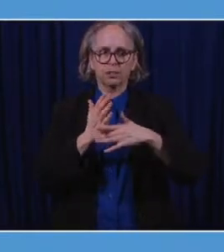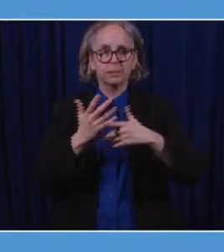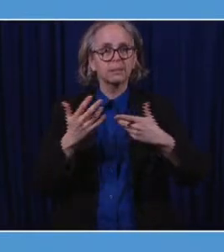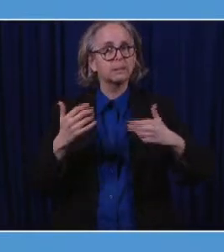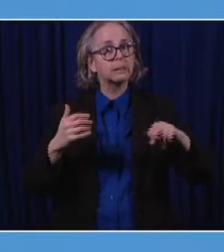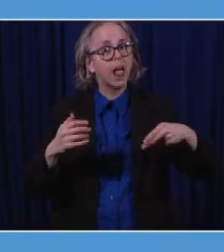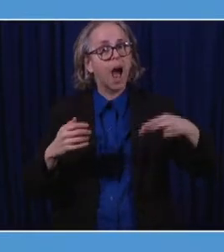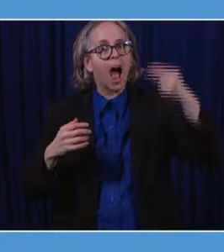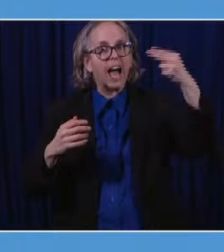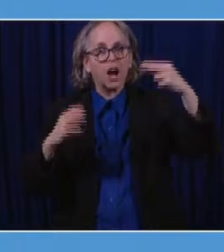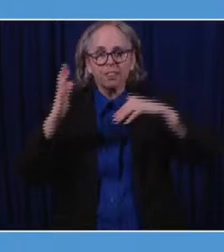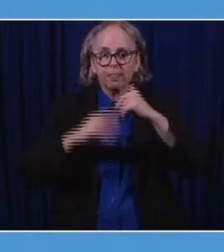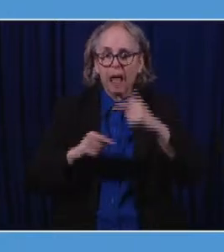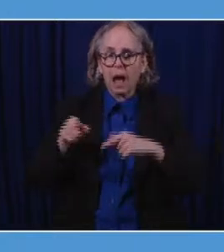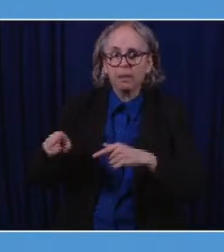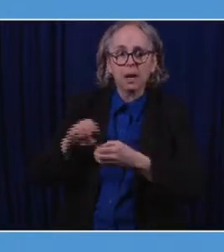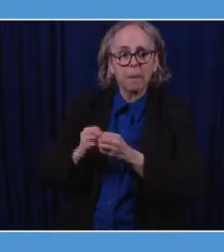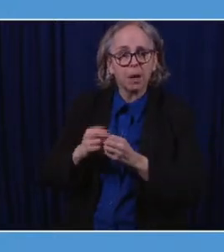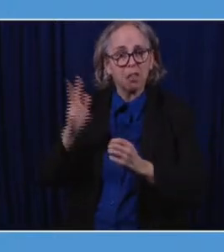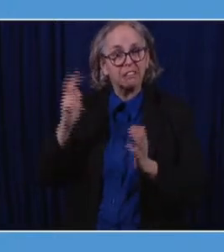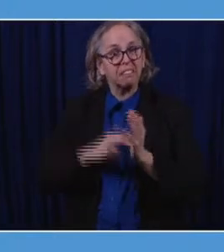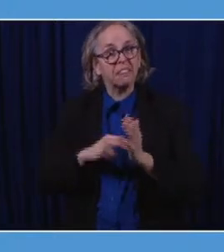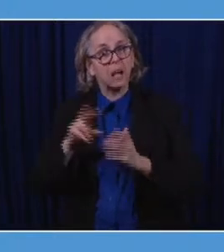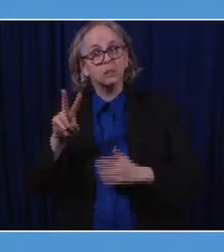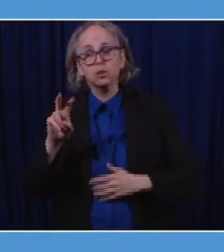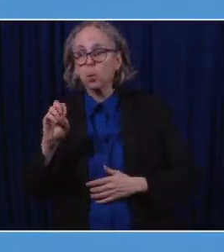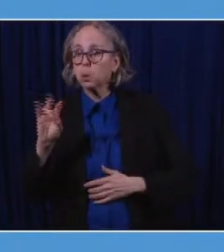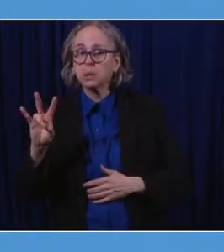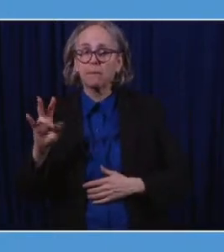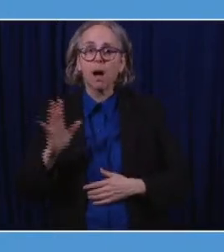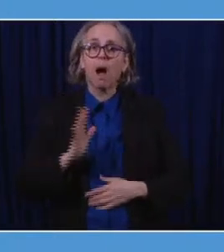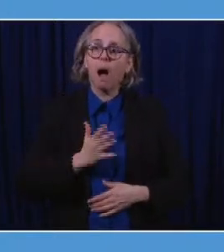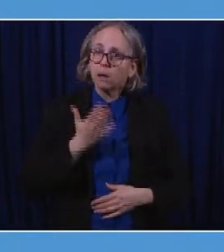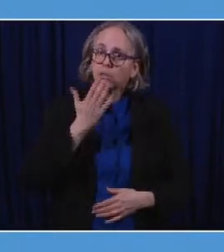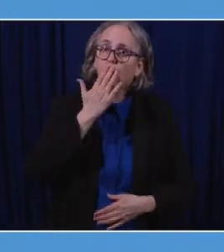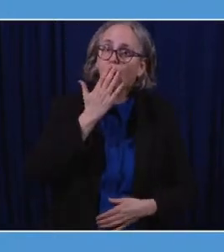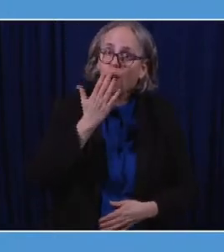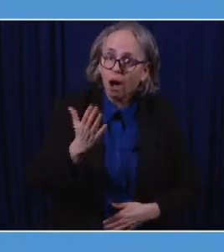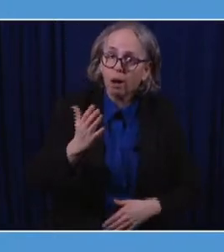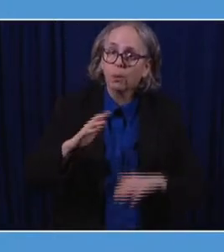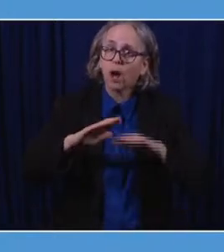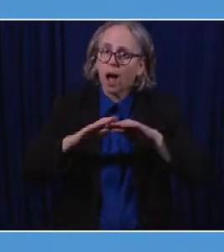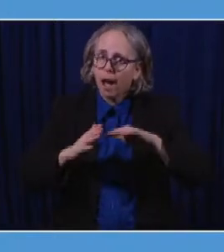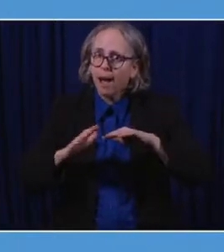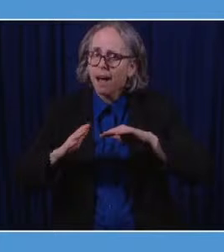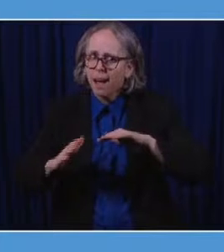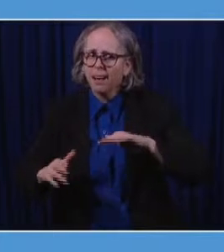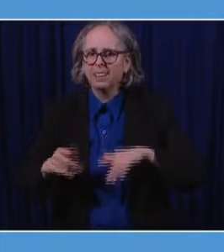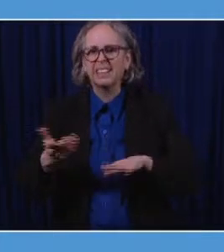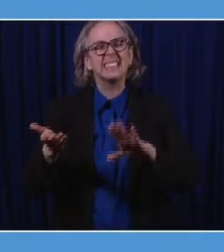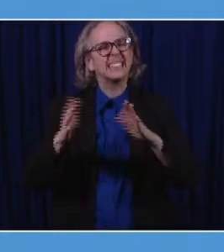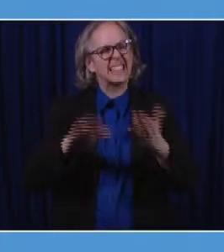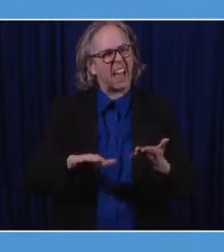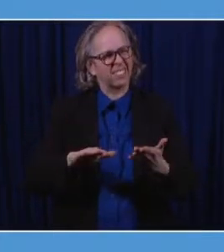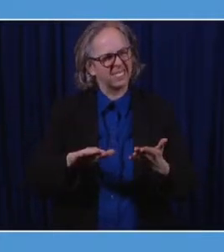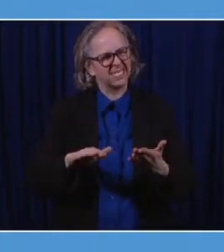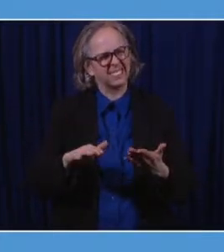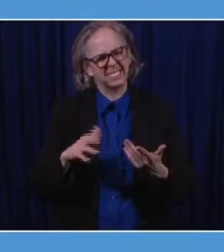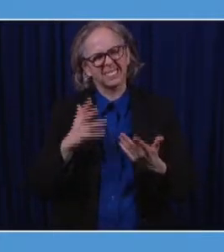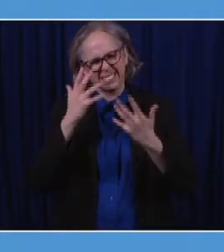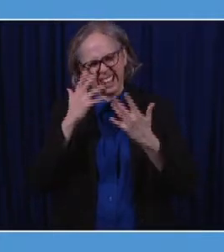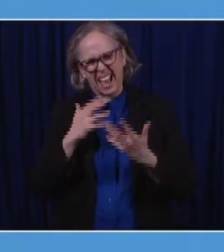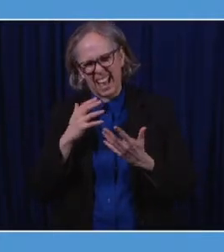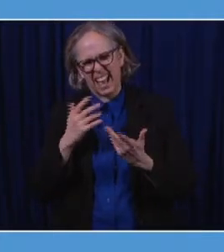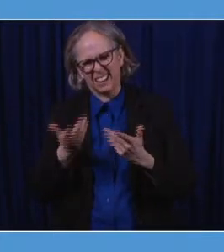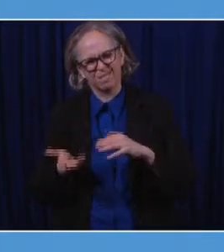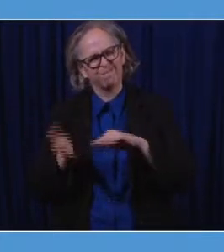cases, 3,207 new cases today. Deaths, sadly, are higher than the 21-day average,